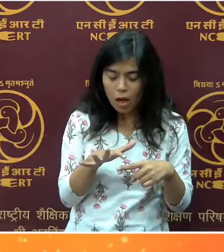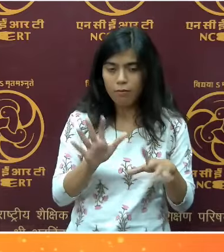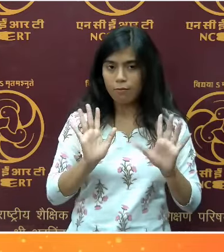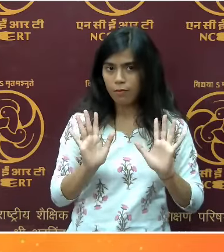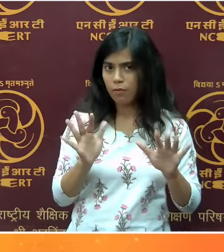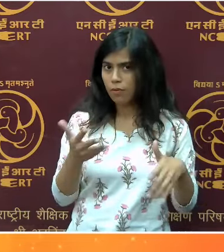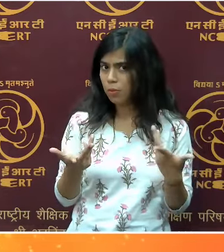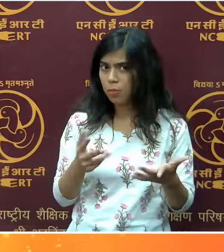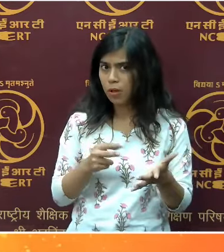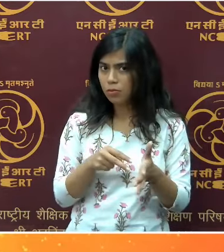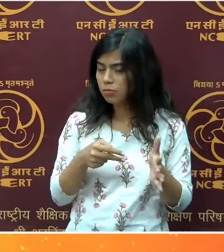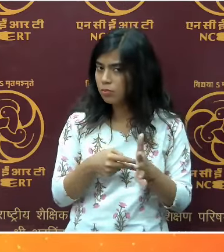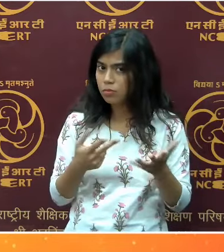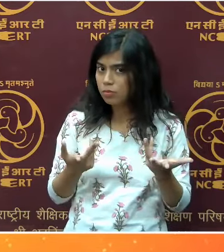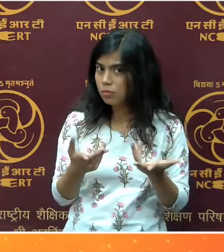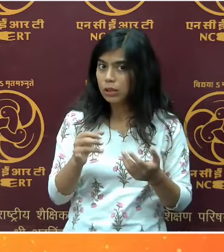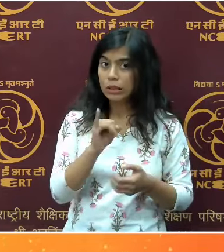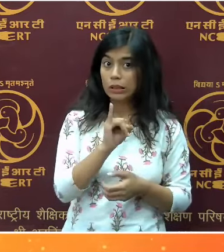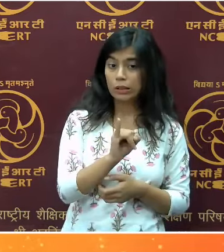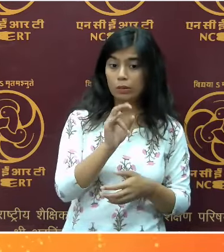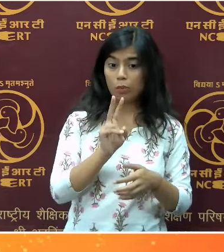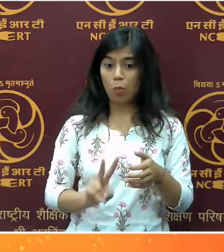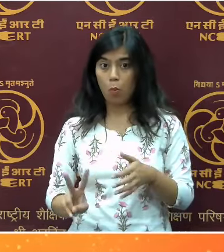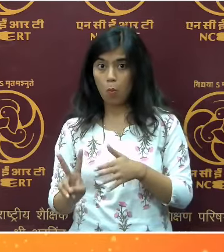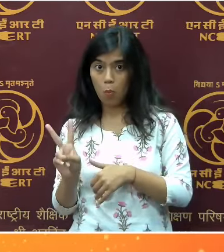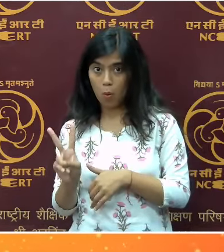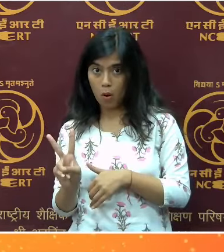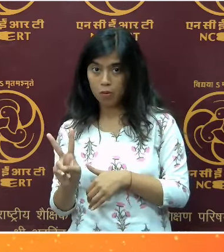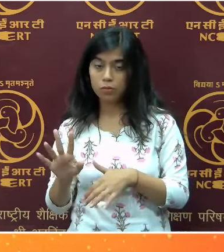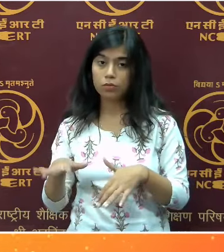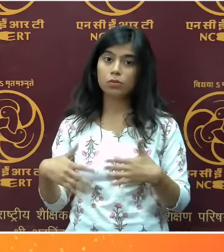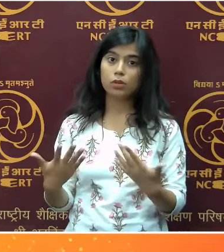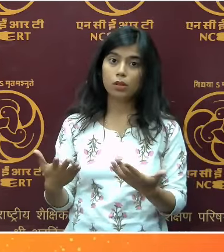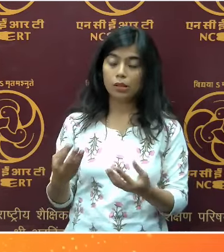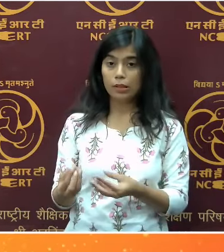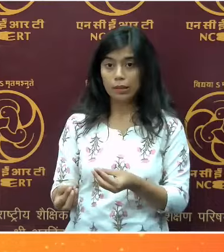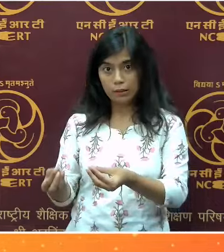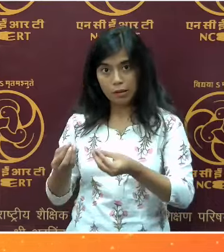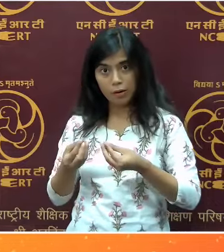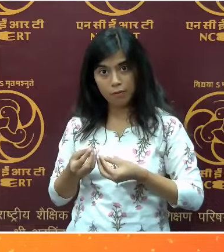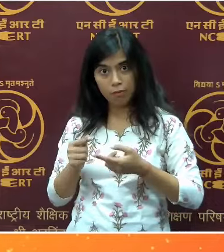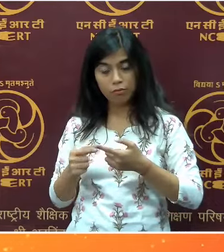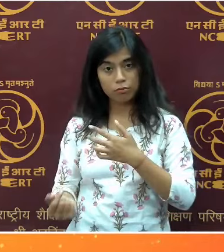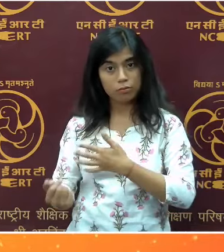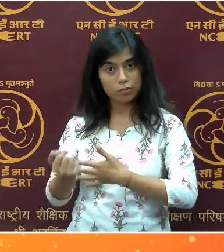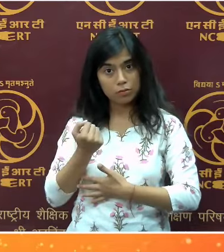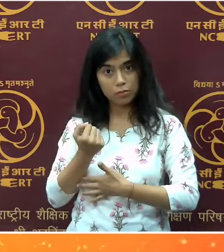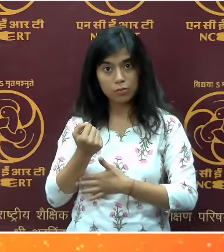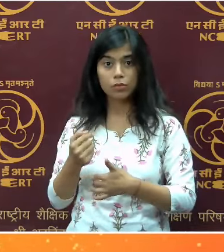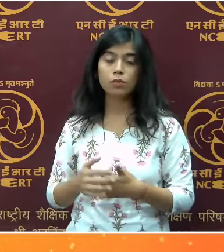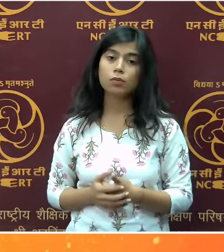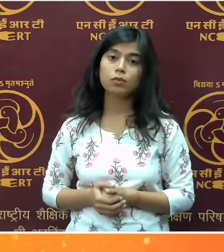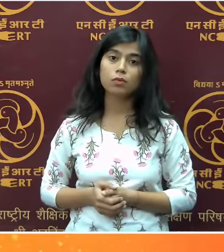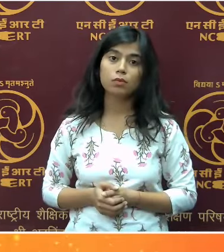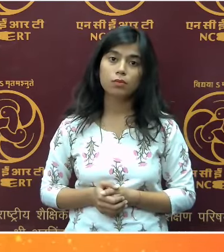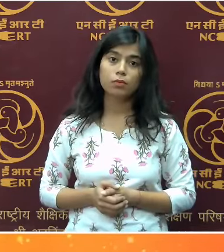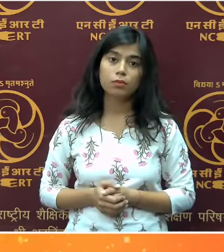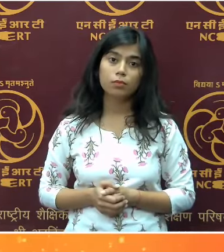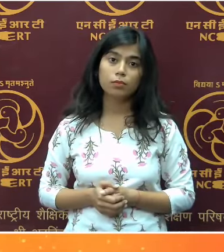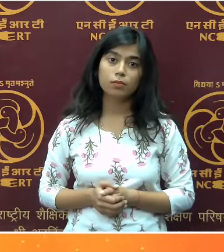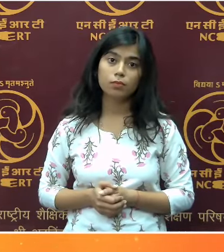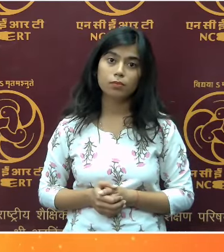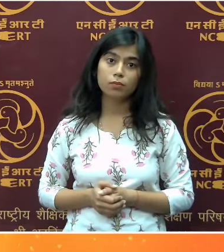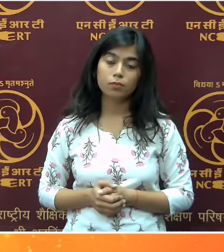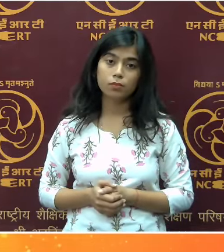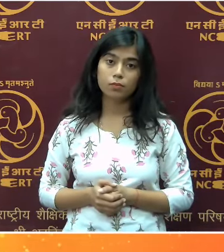The 6 volt potential difference gives some energy. That energy is passed through the 3 ohm resistance.